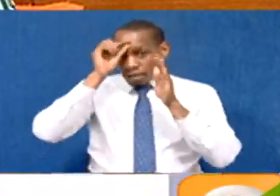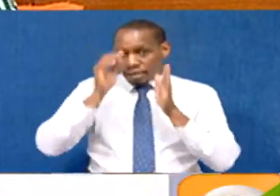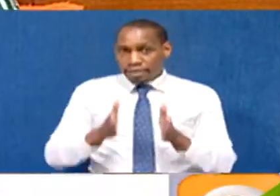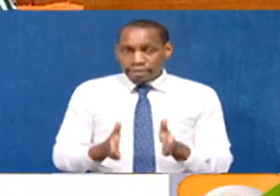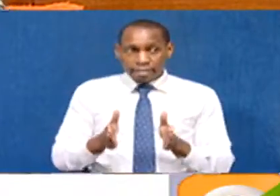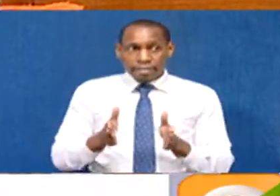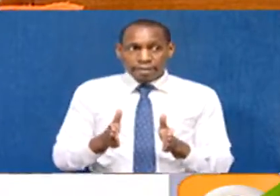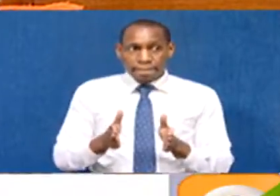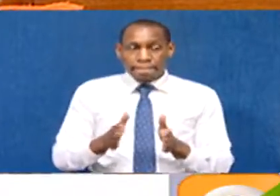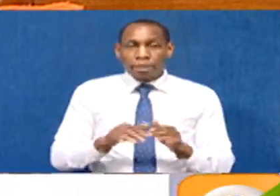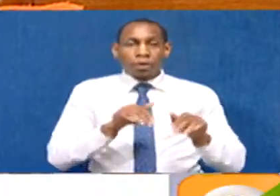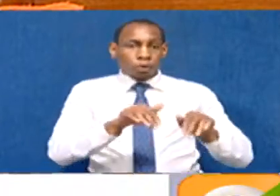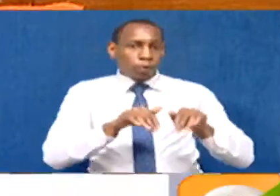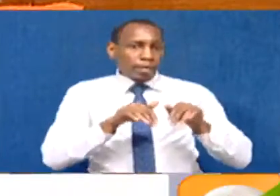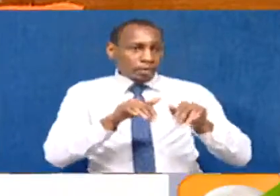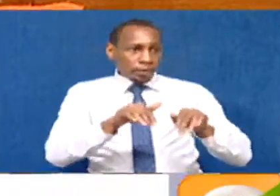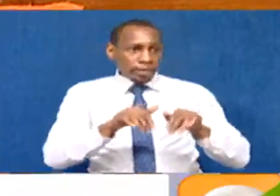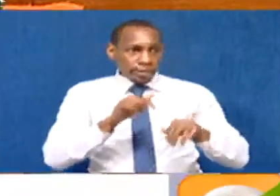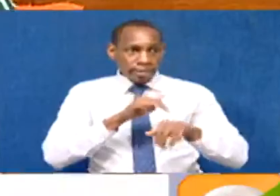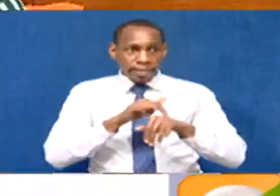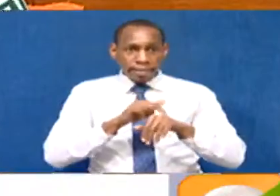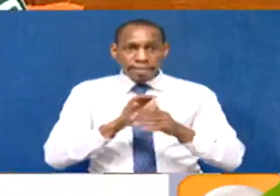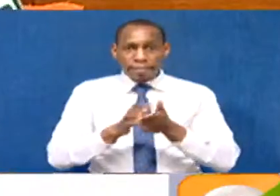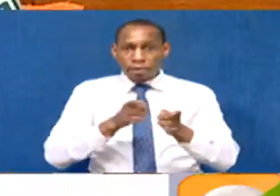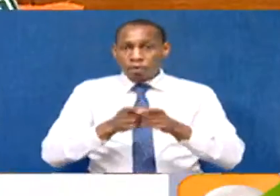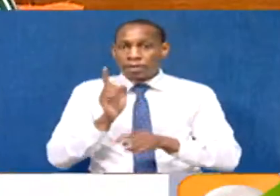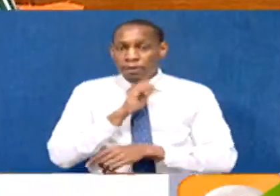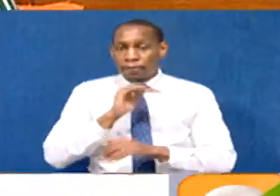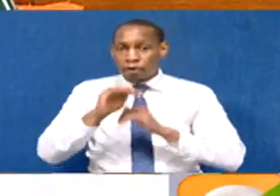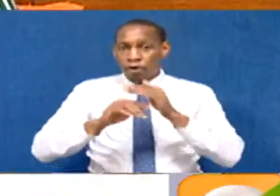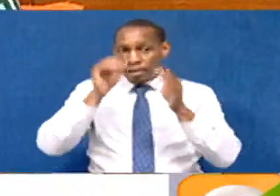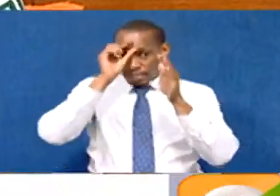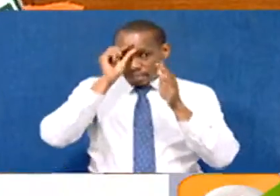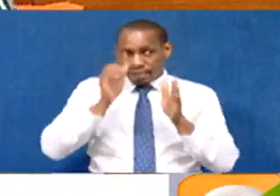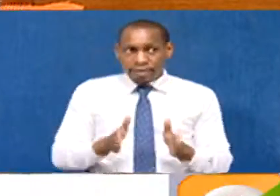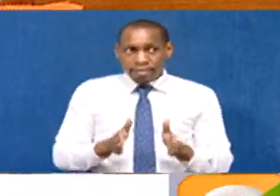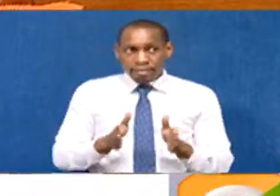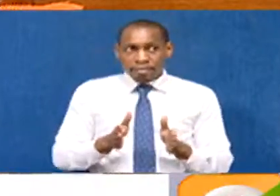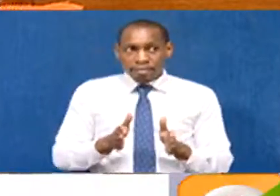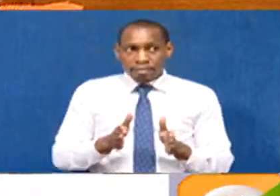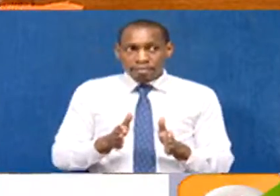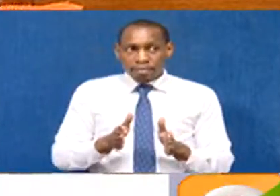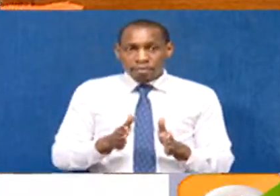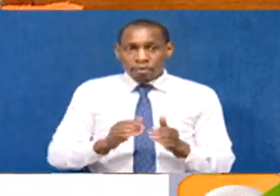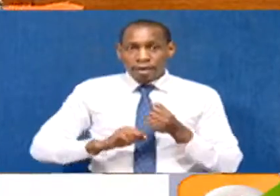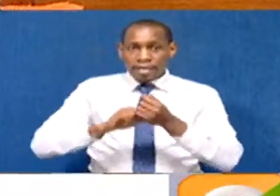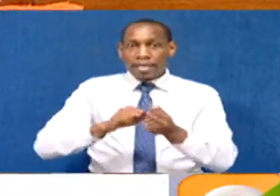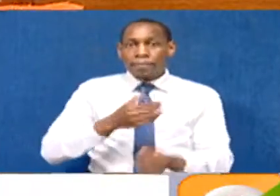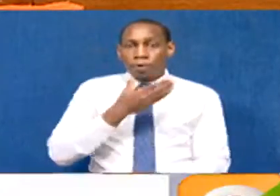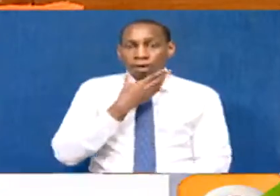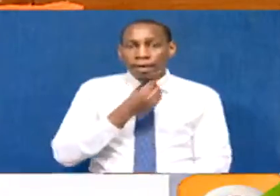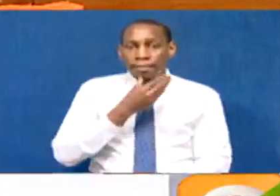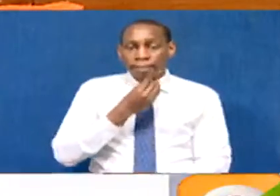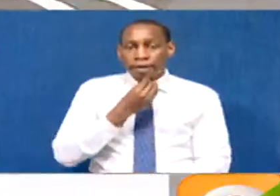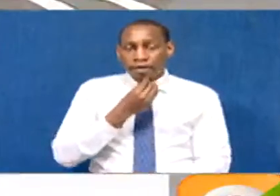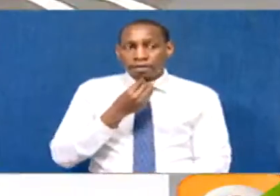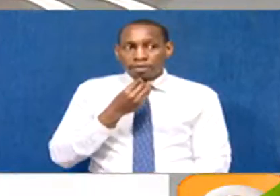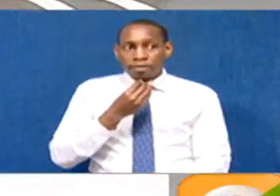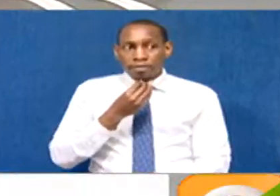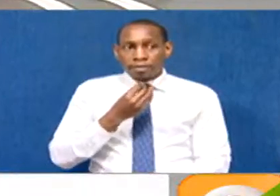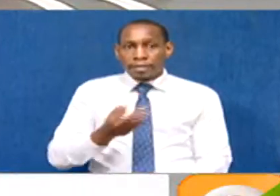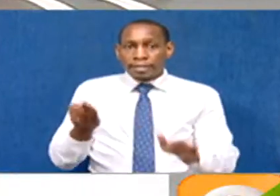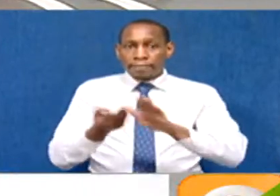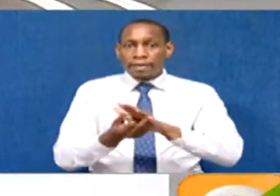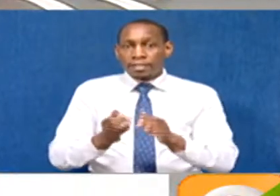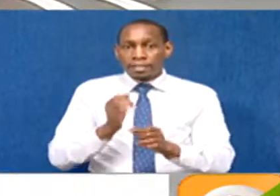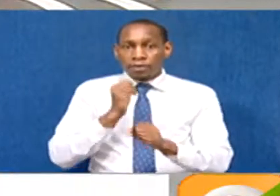these governors, just wait until the term is over. All these governors behind Baba will find themselves All right, court. Let me ask you, ladies. The files